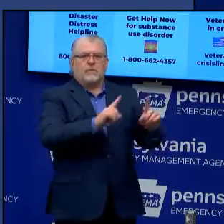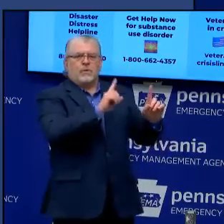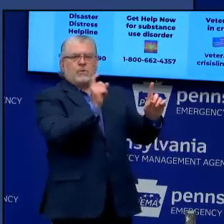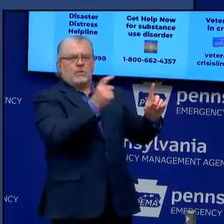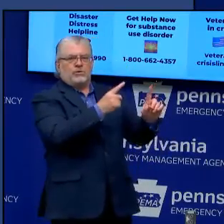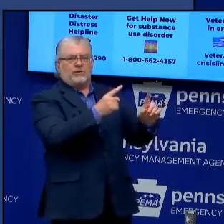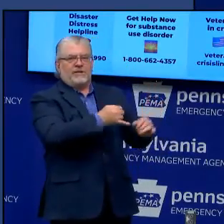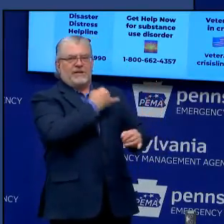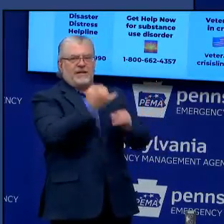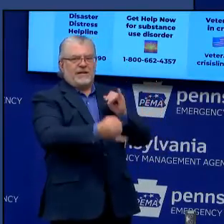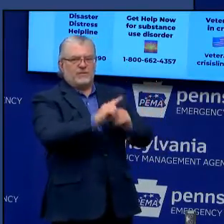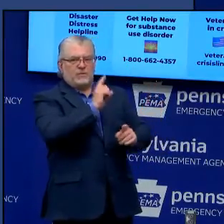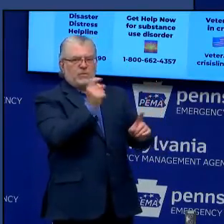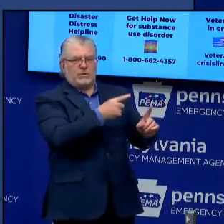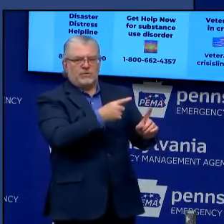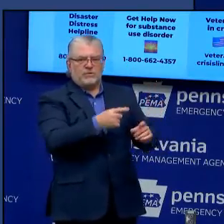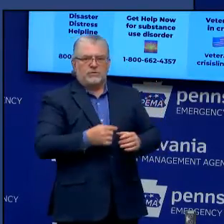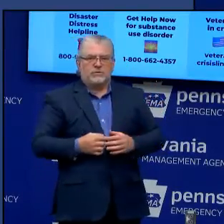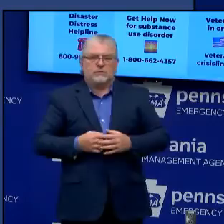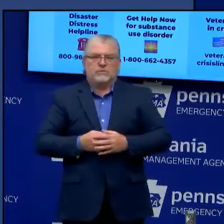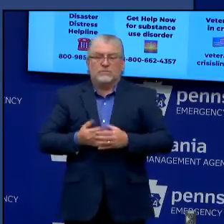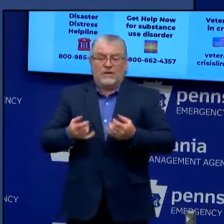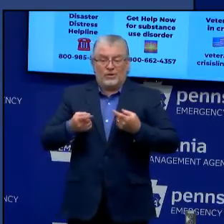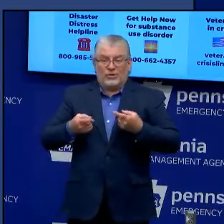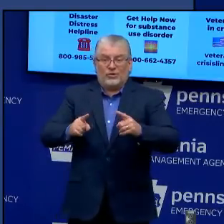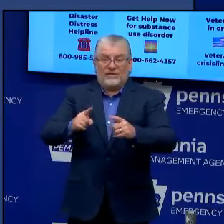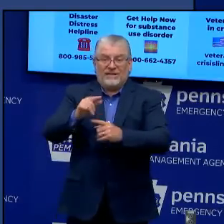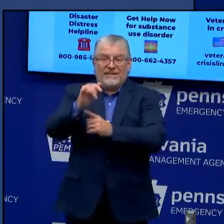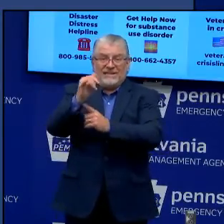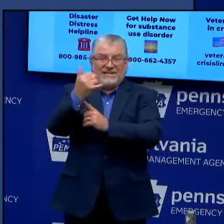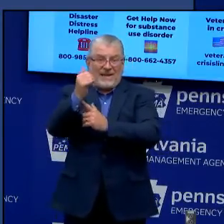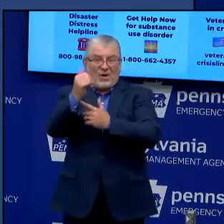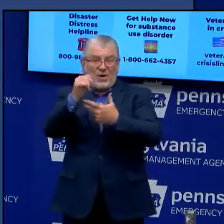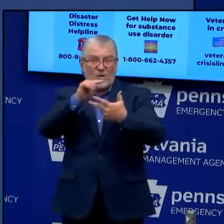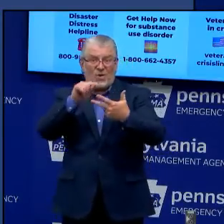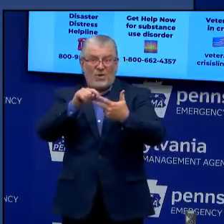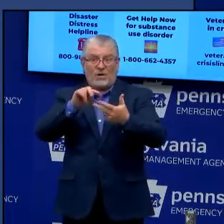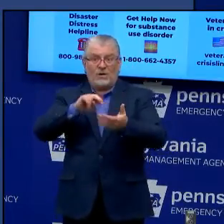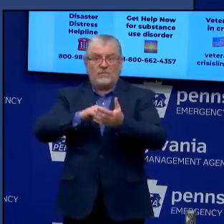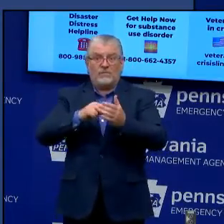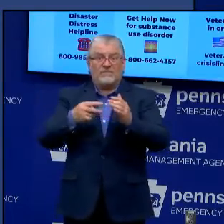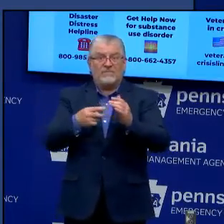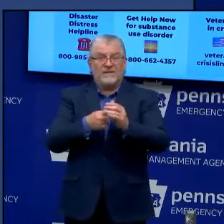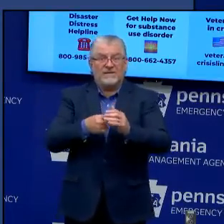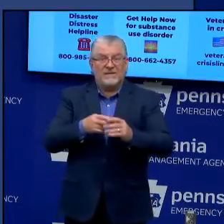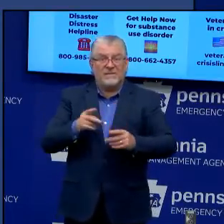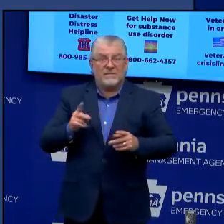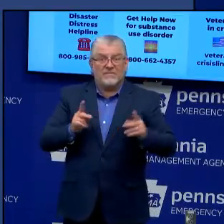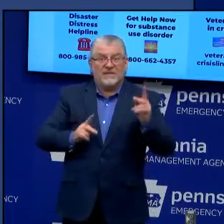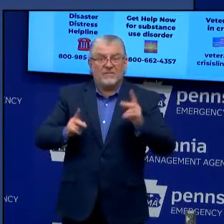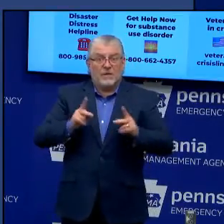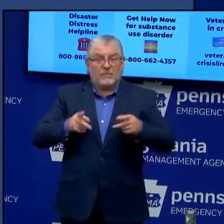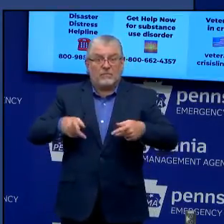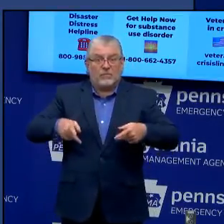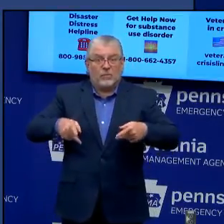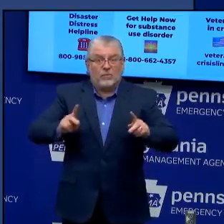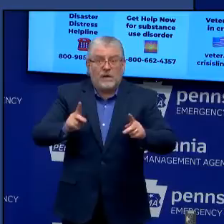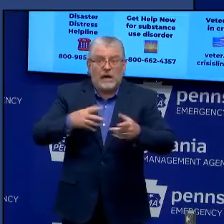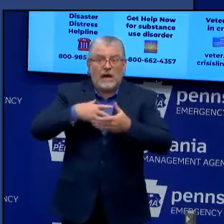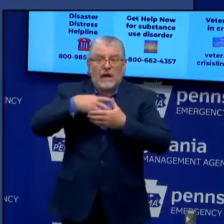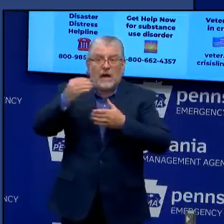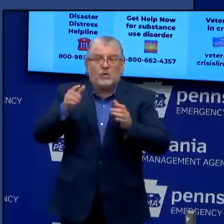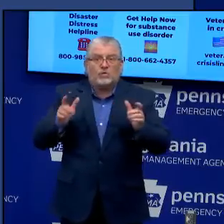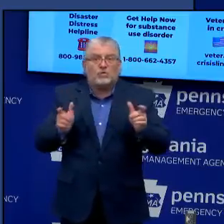people refrain from socializing in small groups outside their home? Well, so the rule will be to avoid